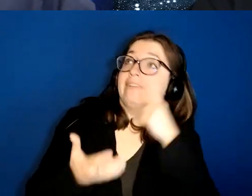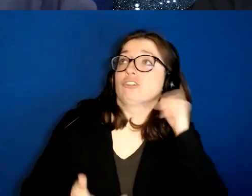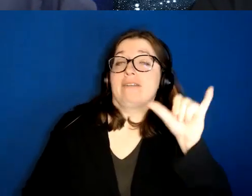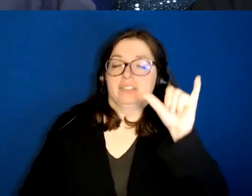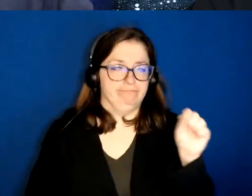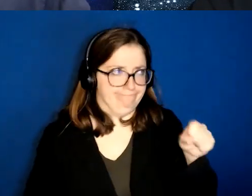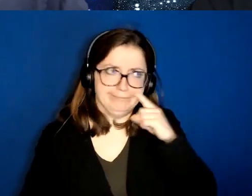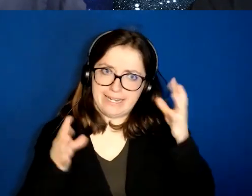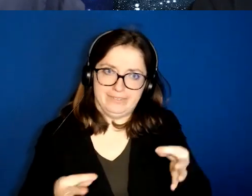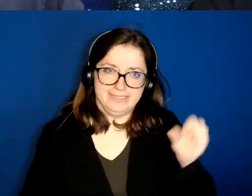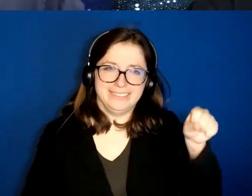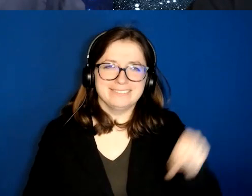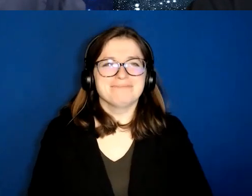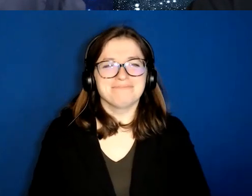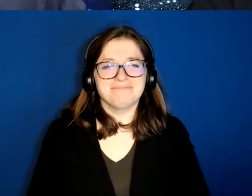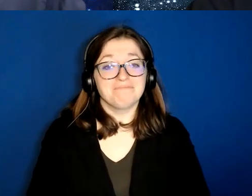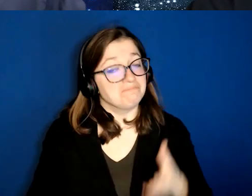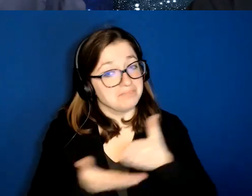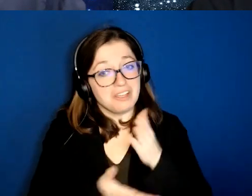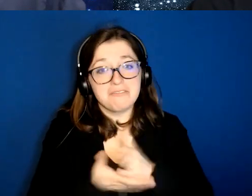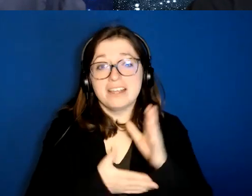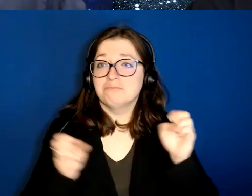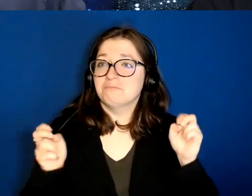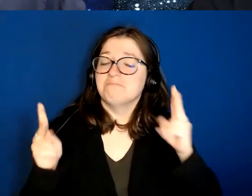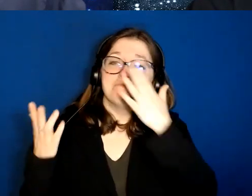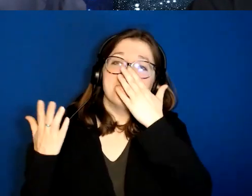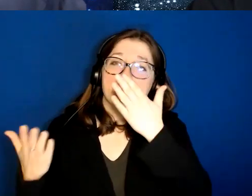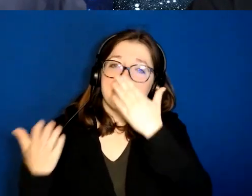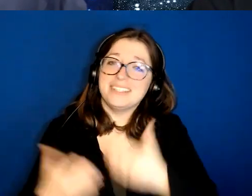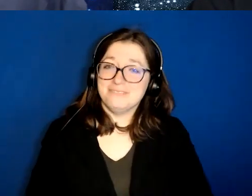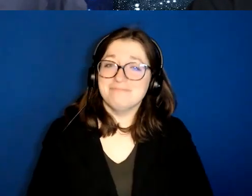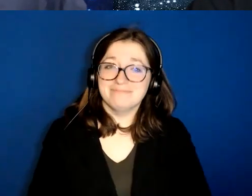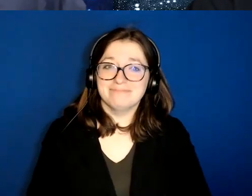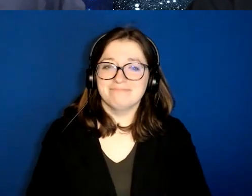Definitely. All right. Well, thank you. I'll stop this one.